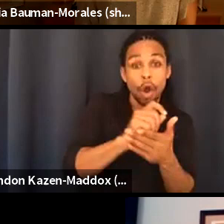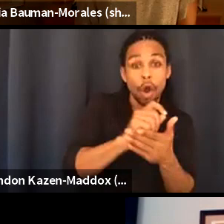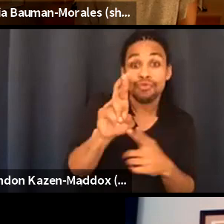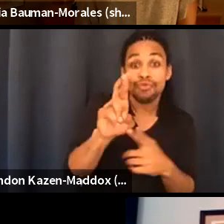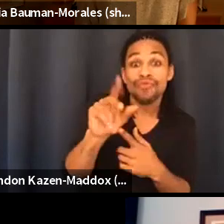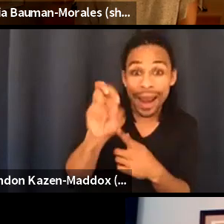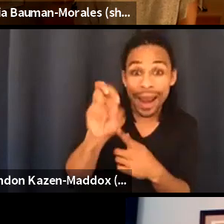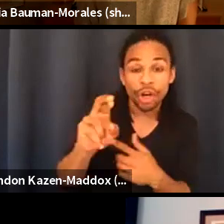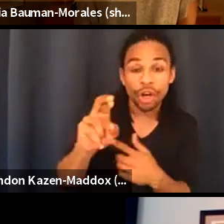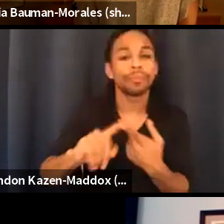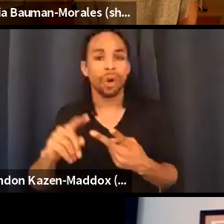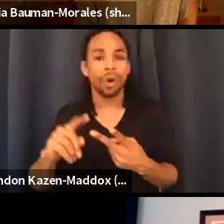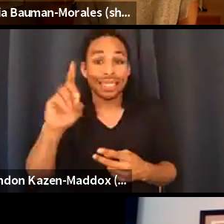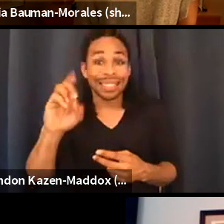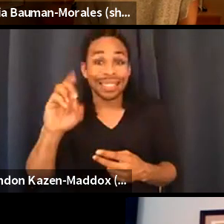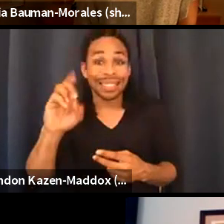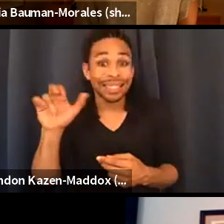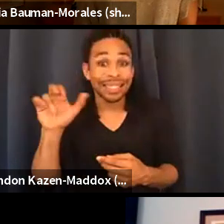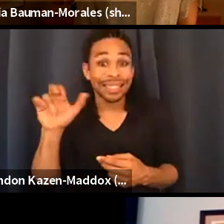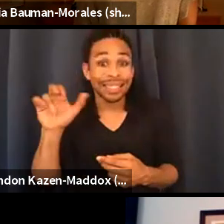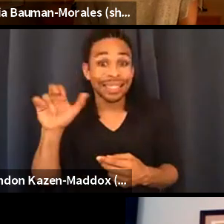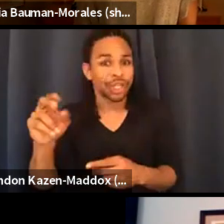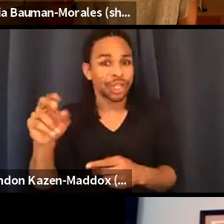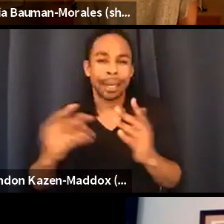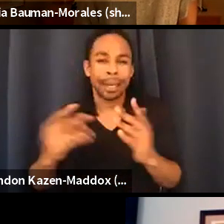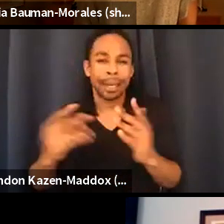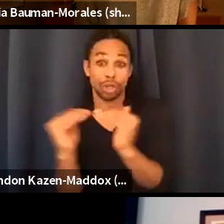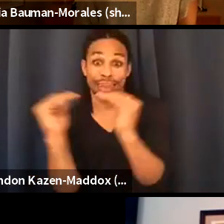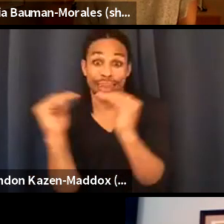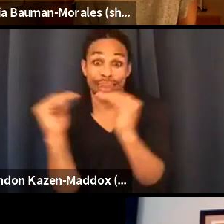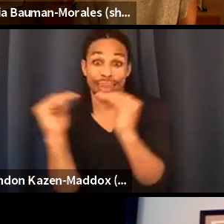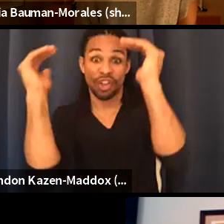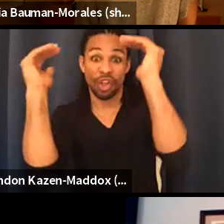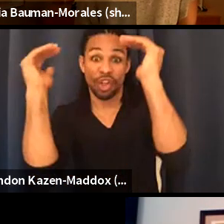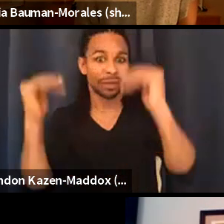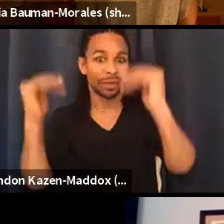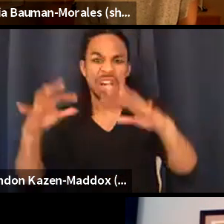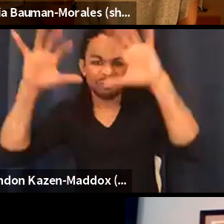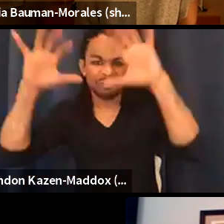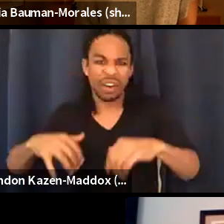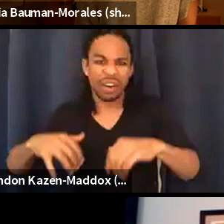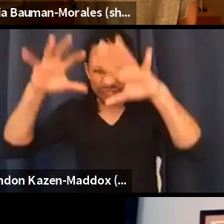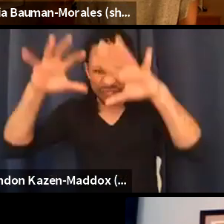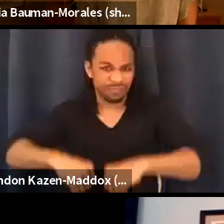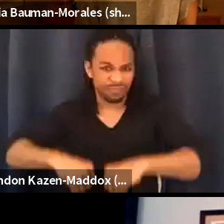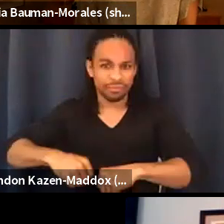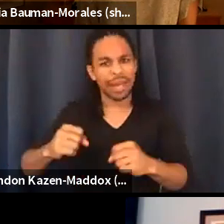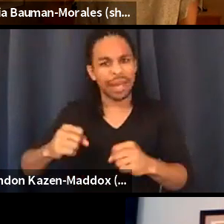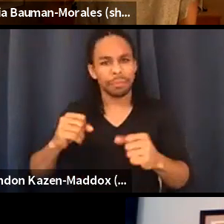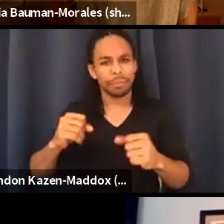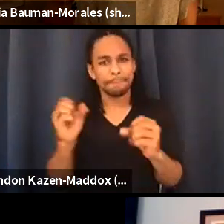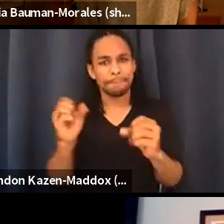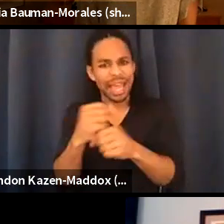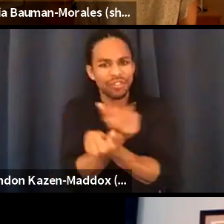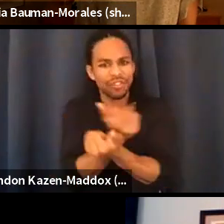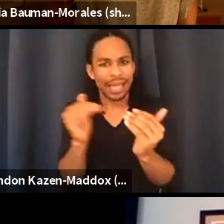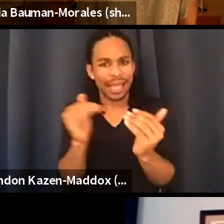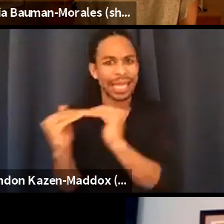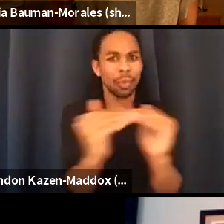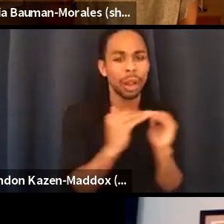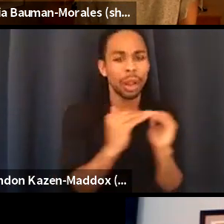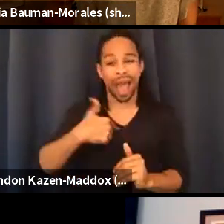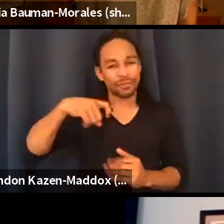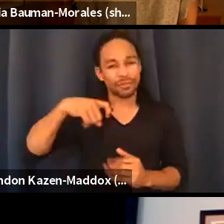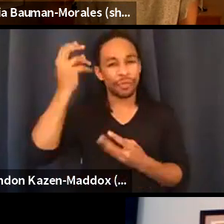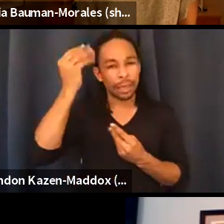that whoever I'm working with has handled that in the past? If there need to be resources allocated to that, maybe that's a conversation that needs to